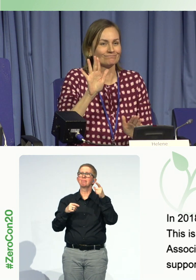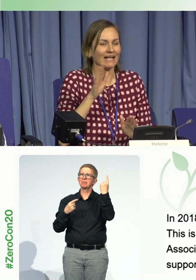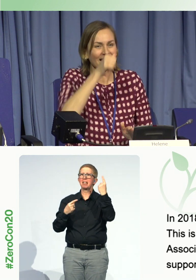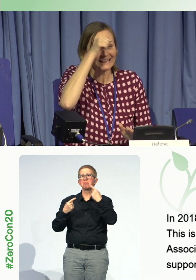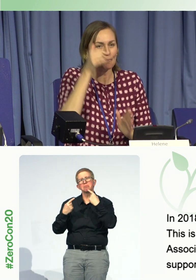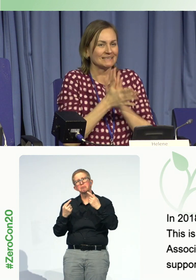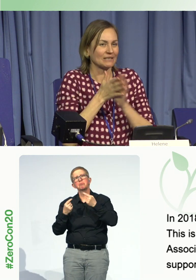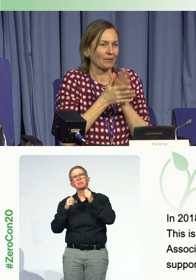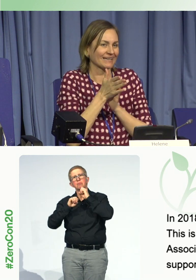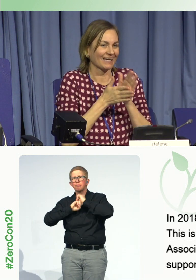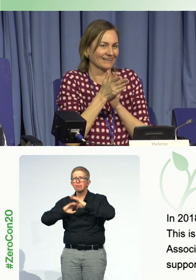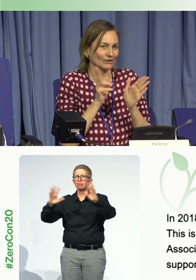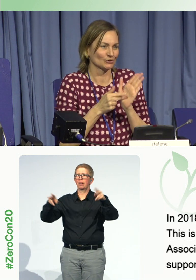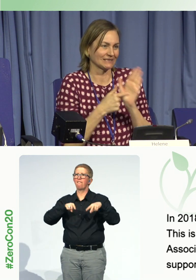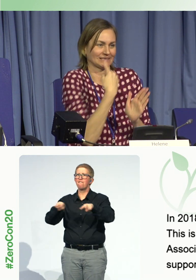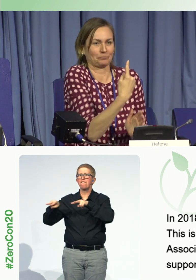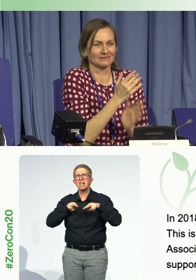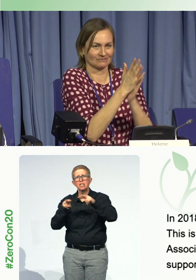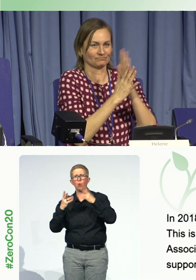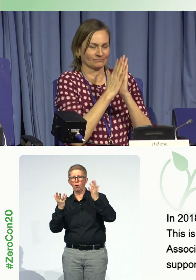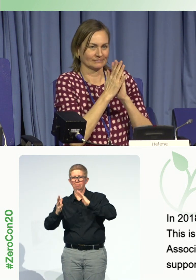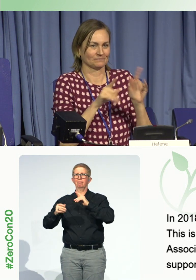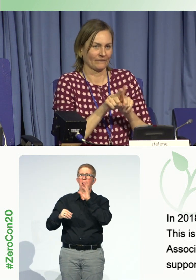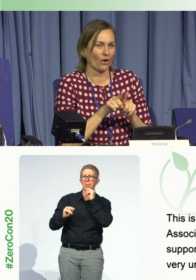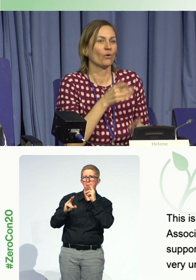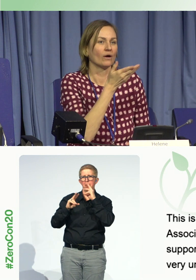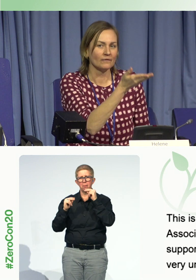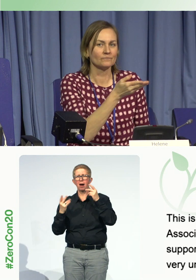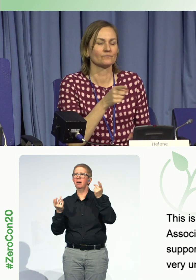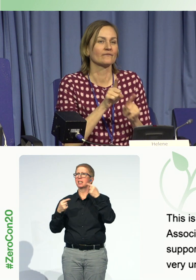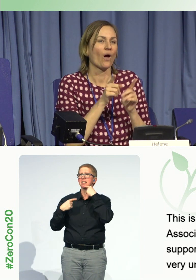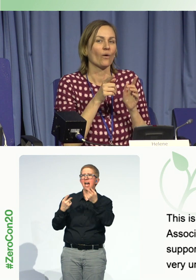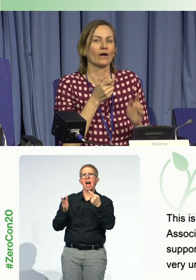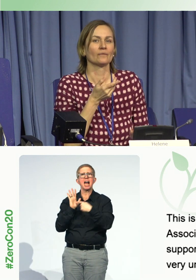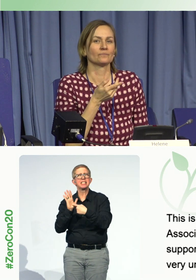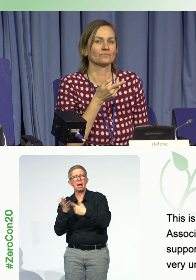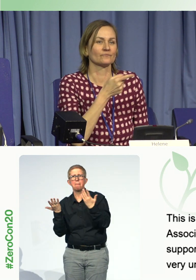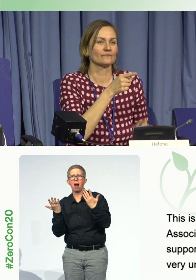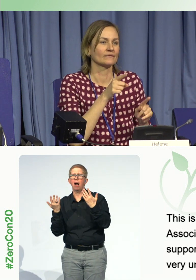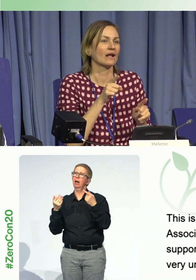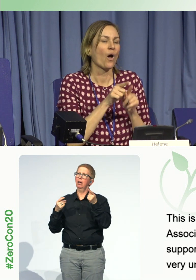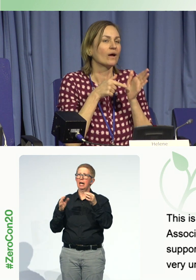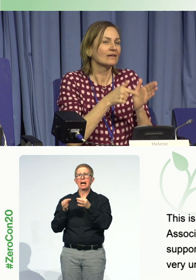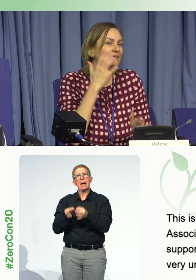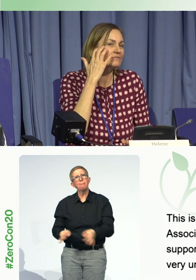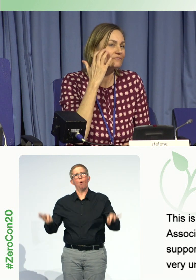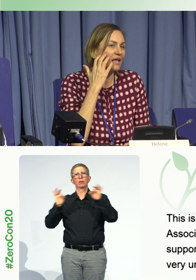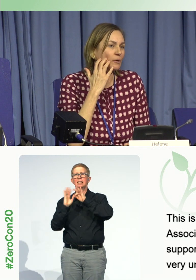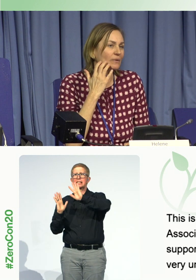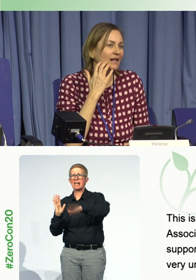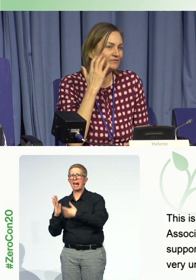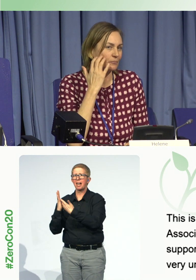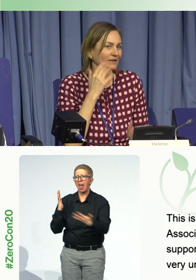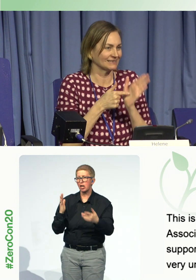language is very unique and very special for deaf people. And we had these statements also